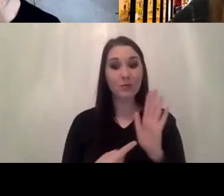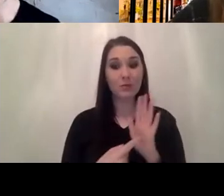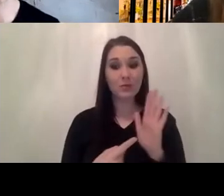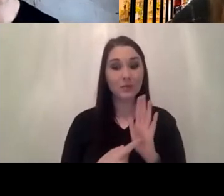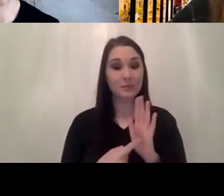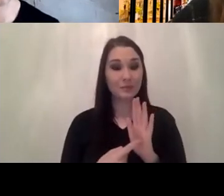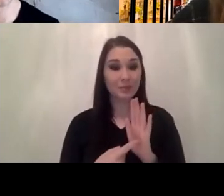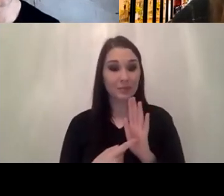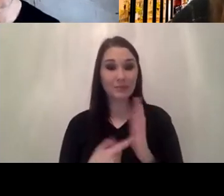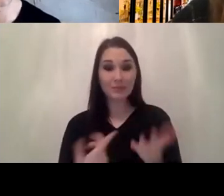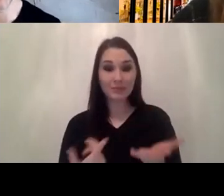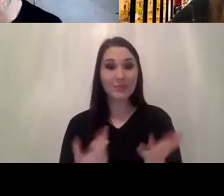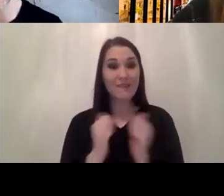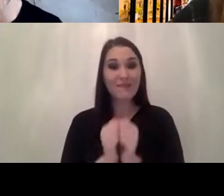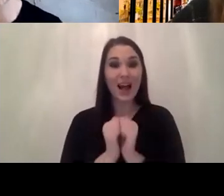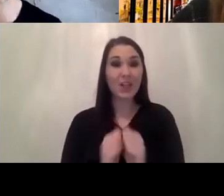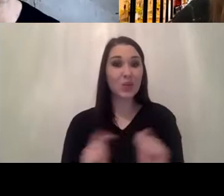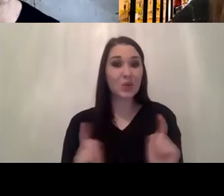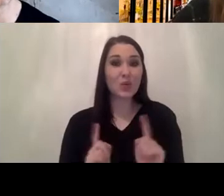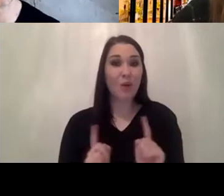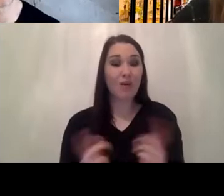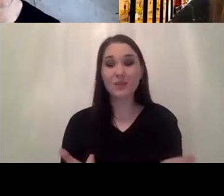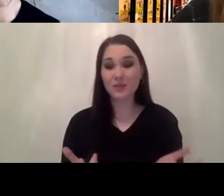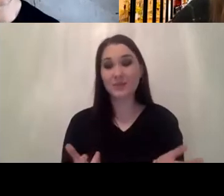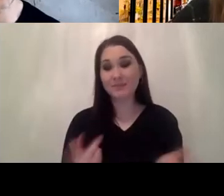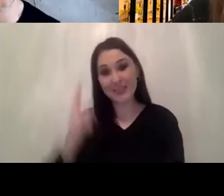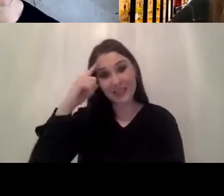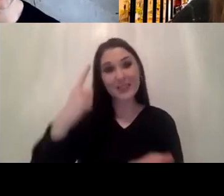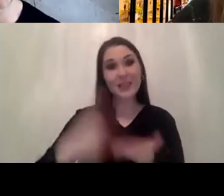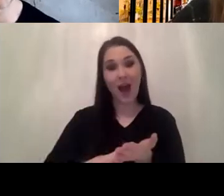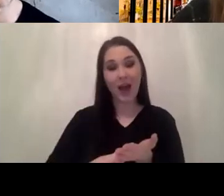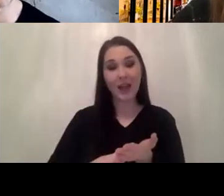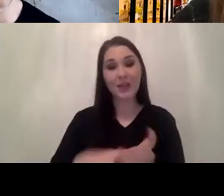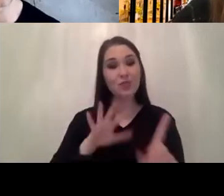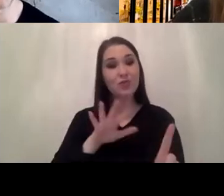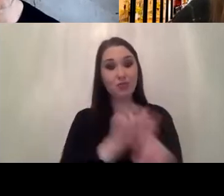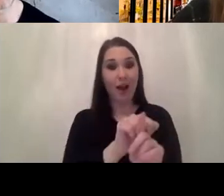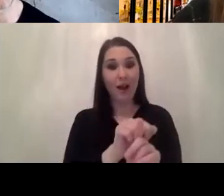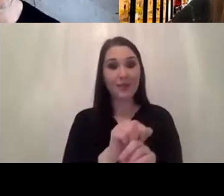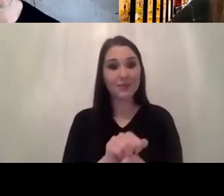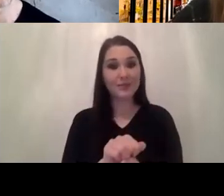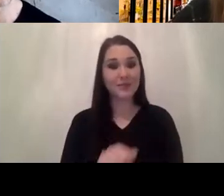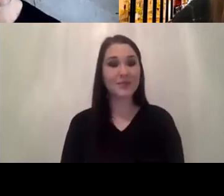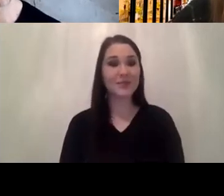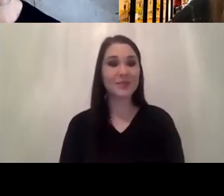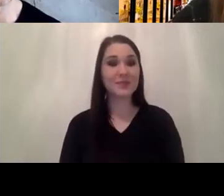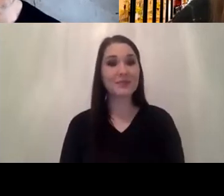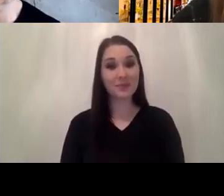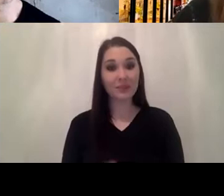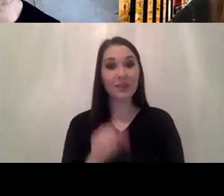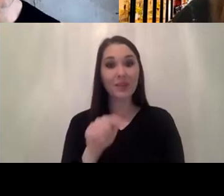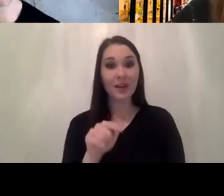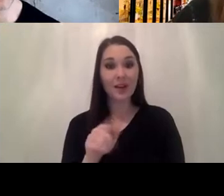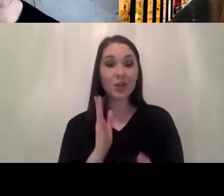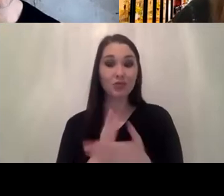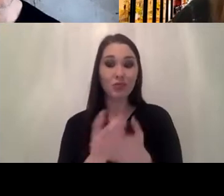and decide really where their values are and intentionally make those decisions and then track it. And that's where the real change